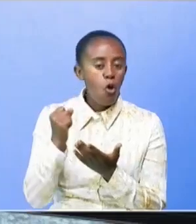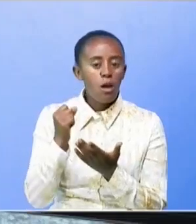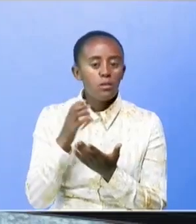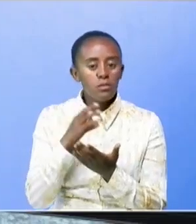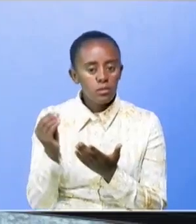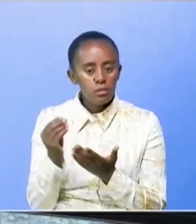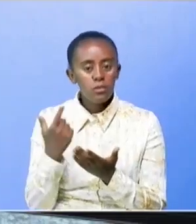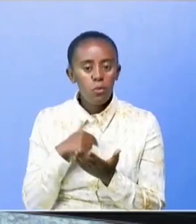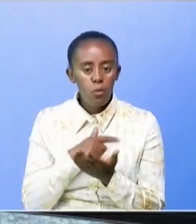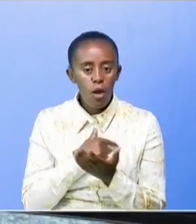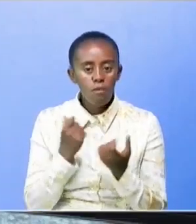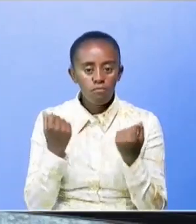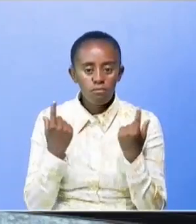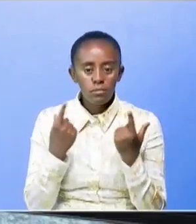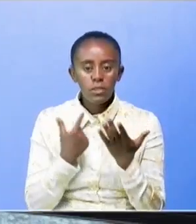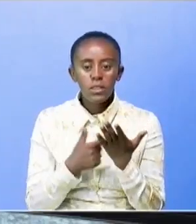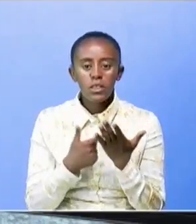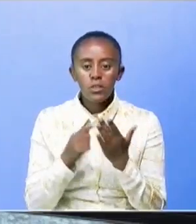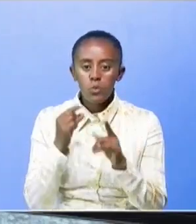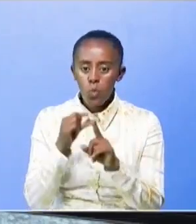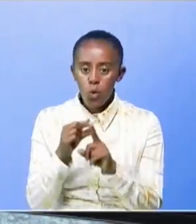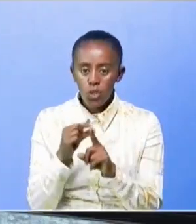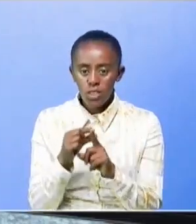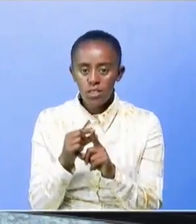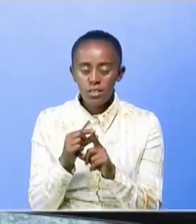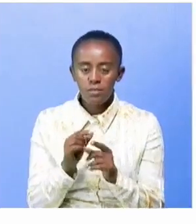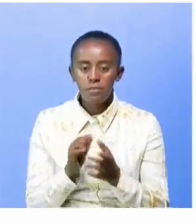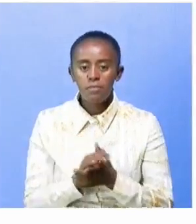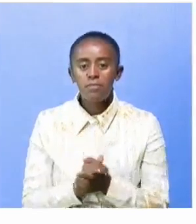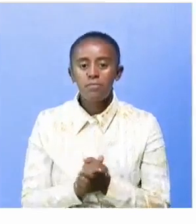have understood these words.